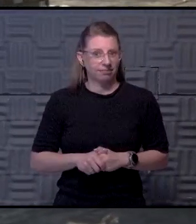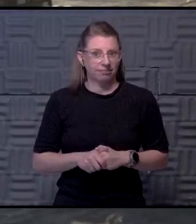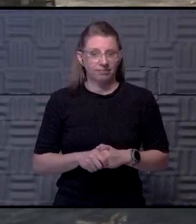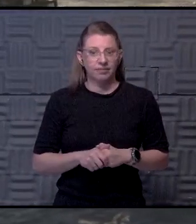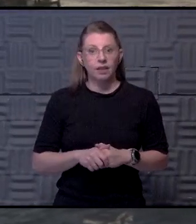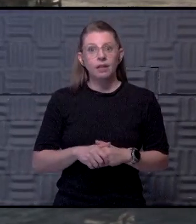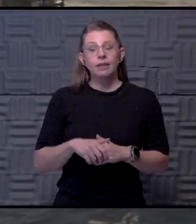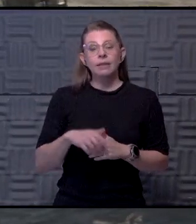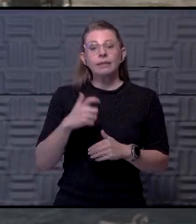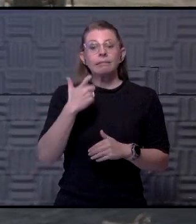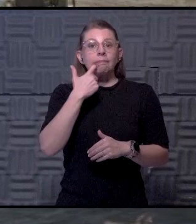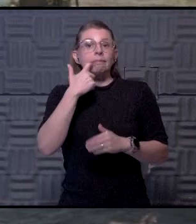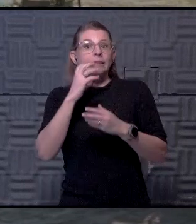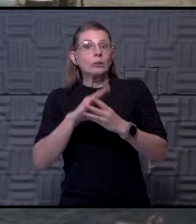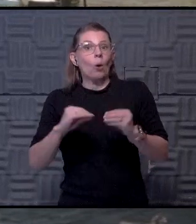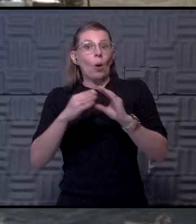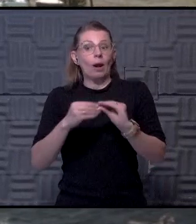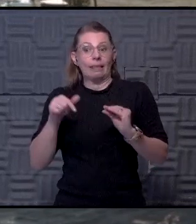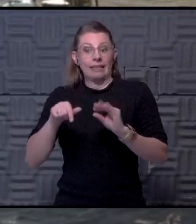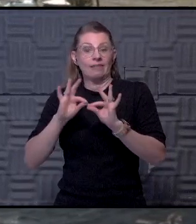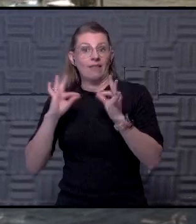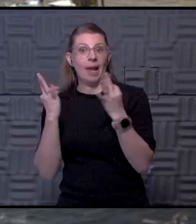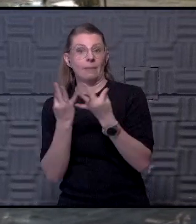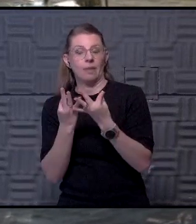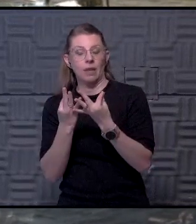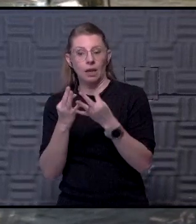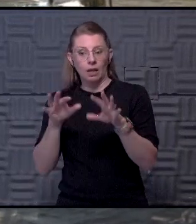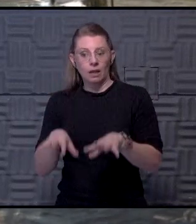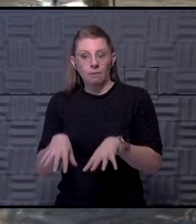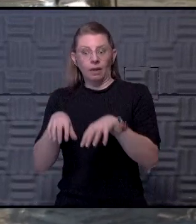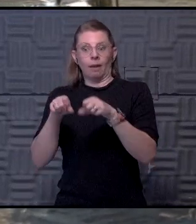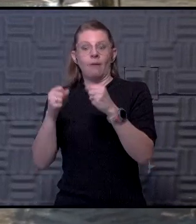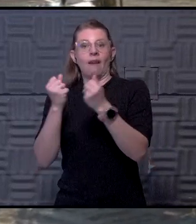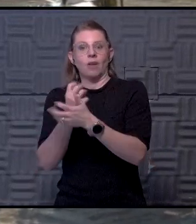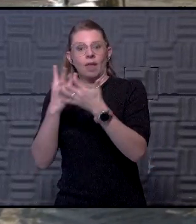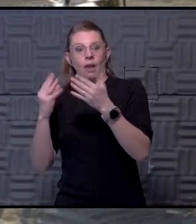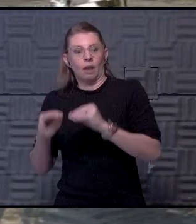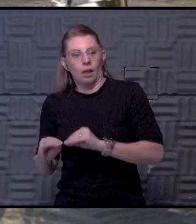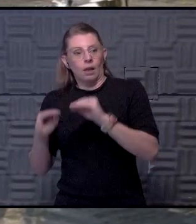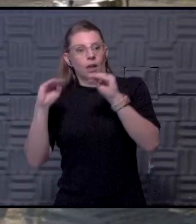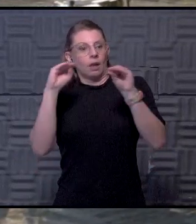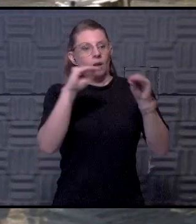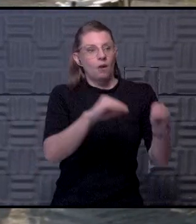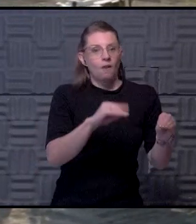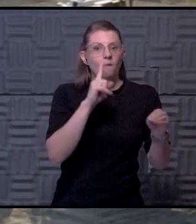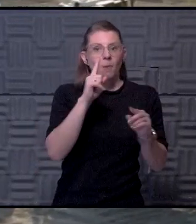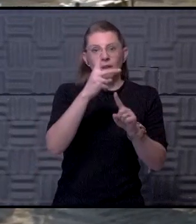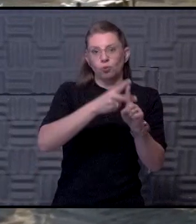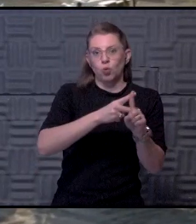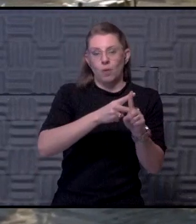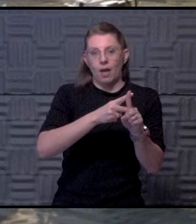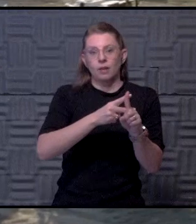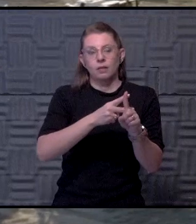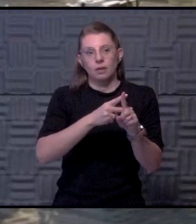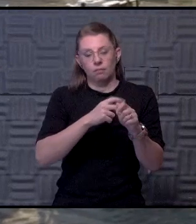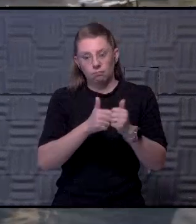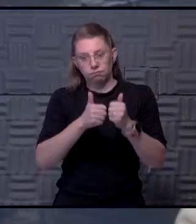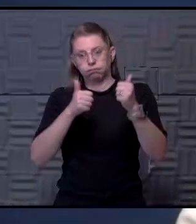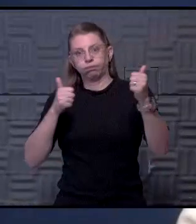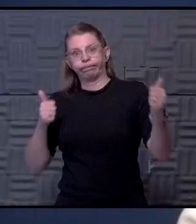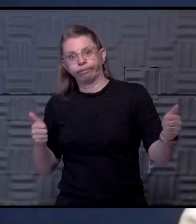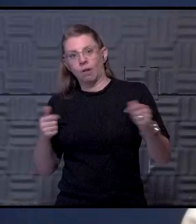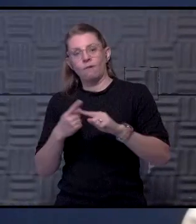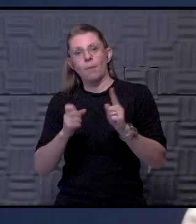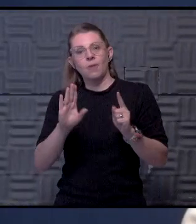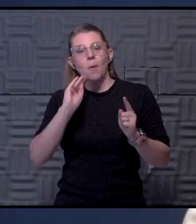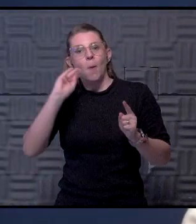last story, this family had to pick up everything and move for about 2 months away from their